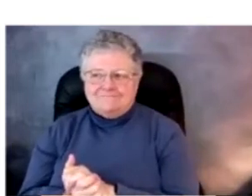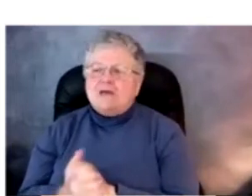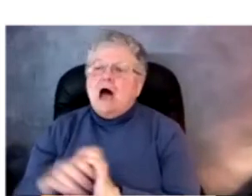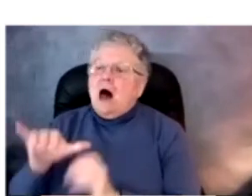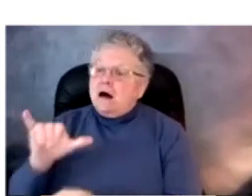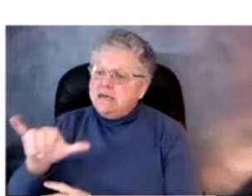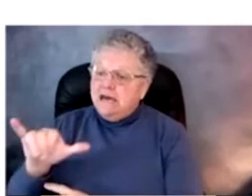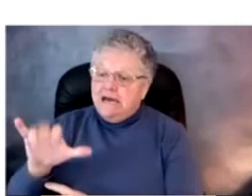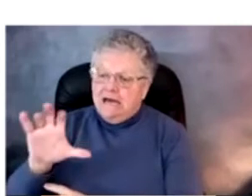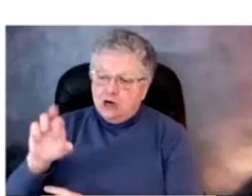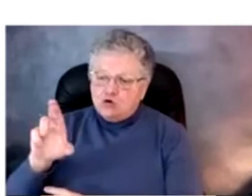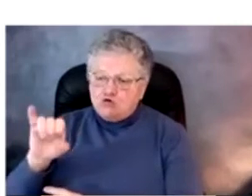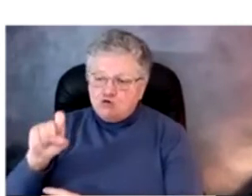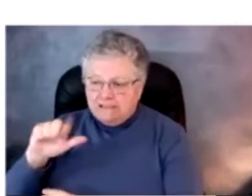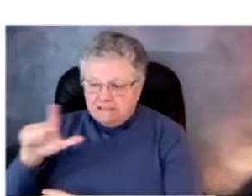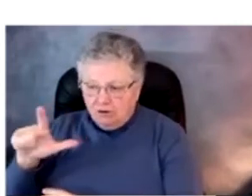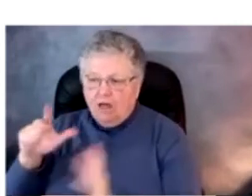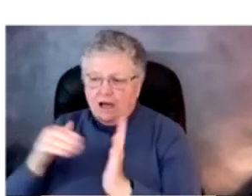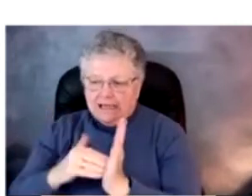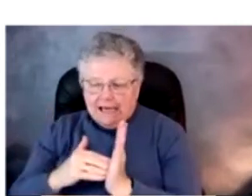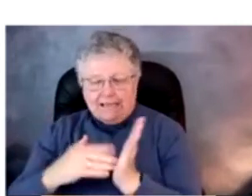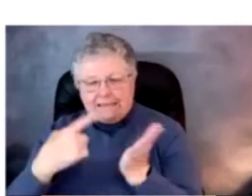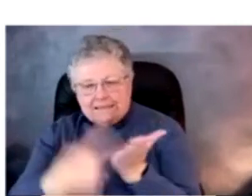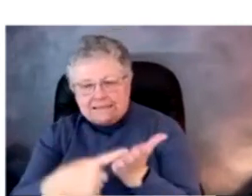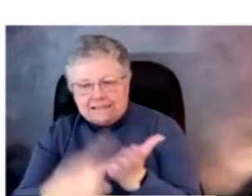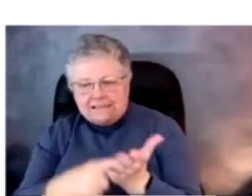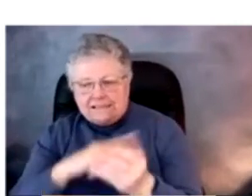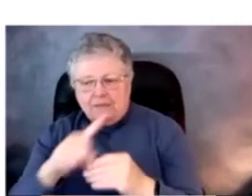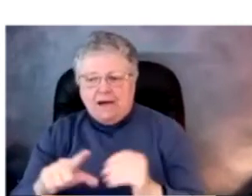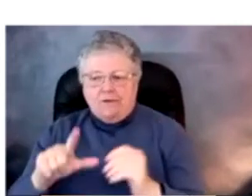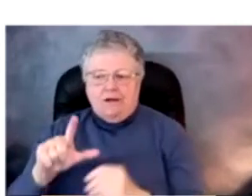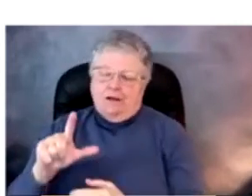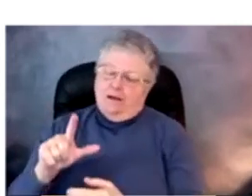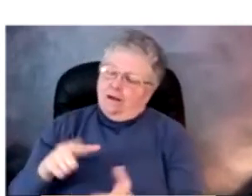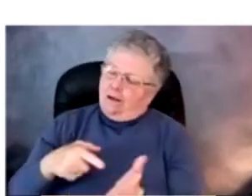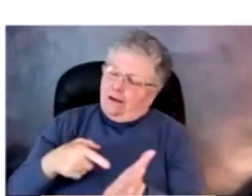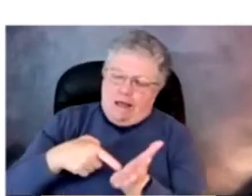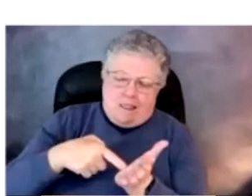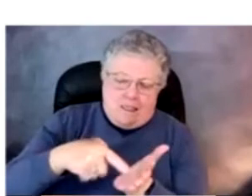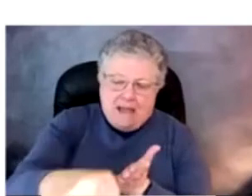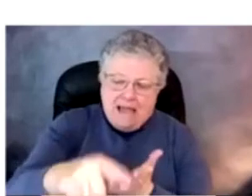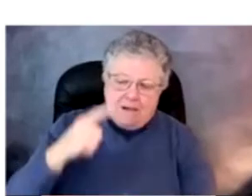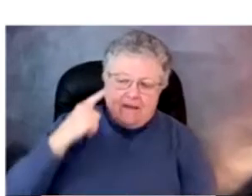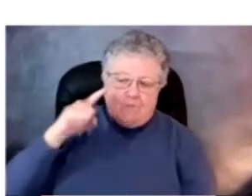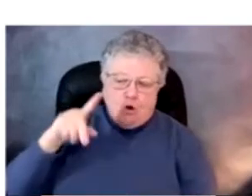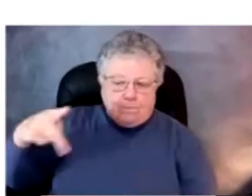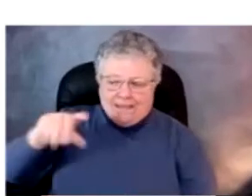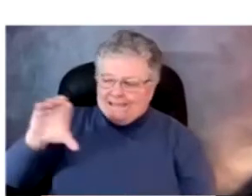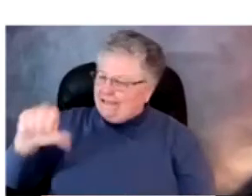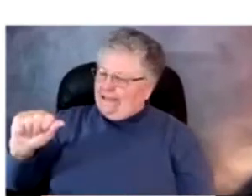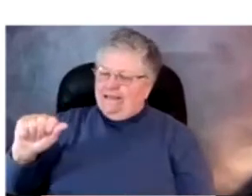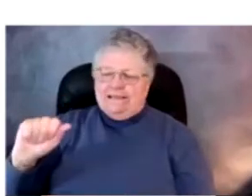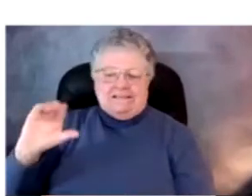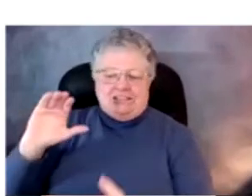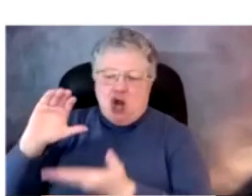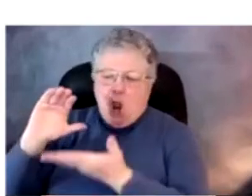Yeah, and thanks, Crystal. Again, talking about just the low wages of PCAs. My PCA who cares for me in my